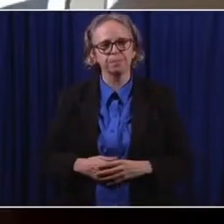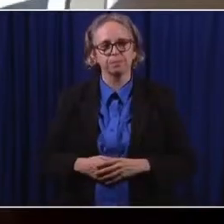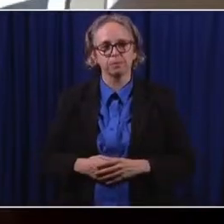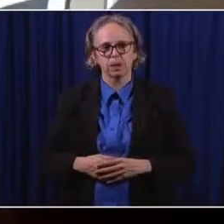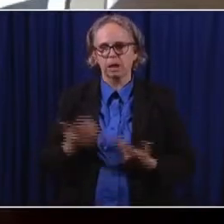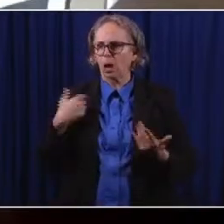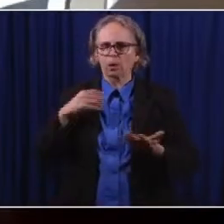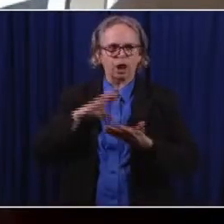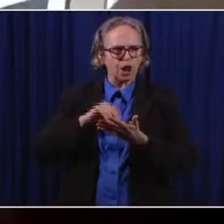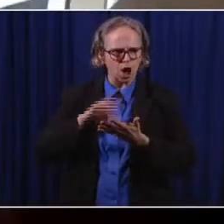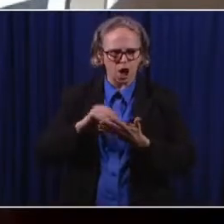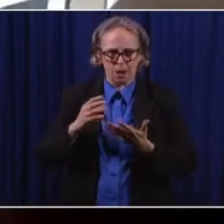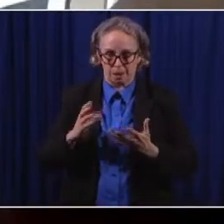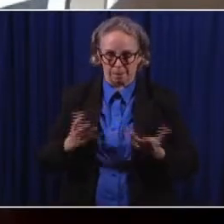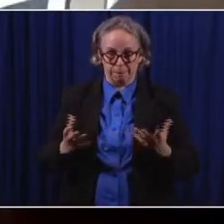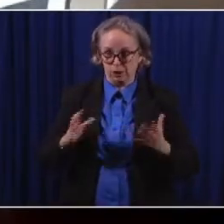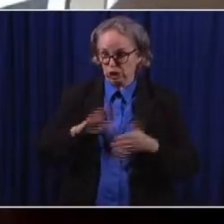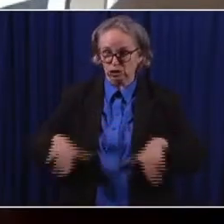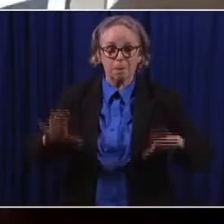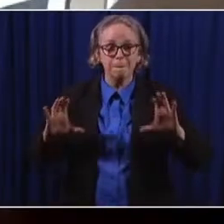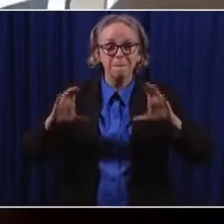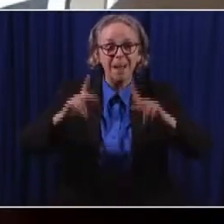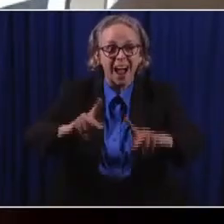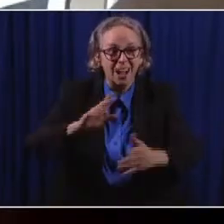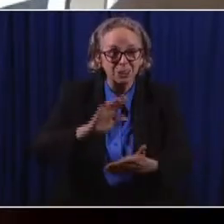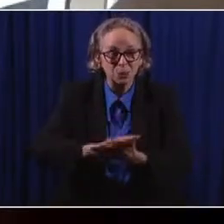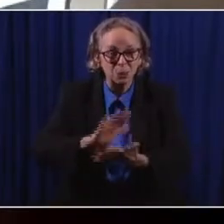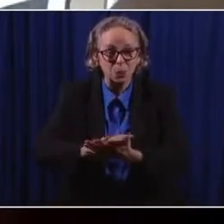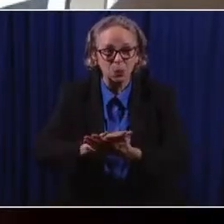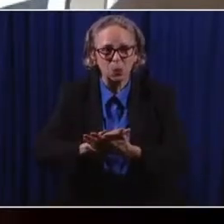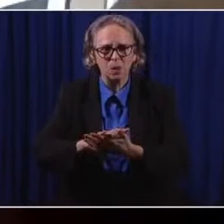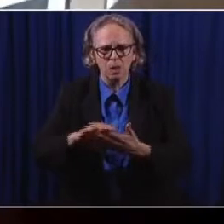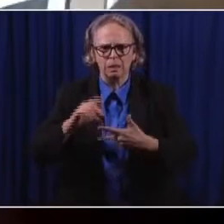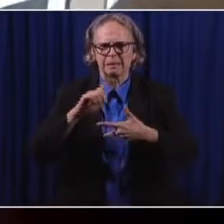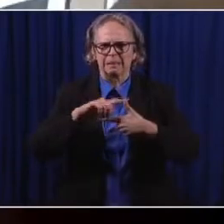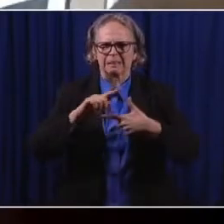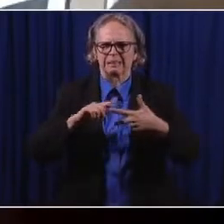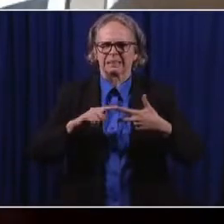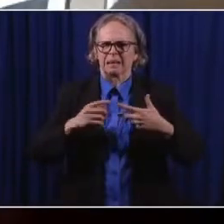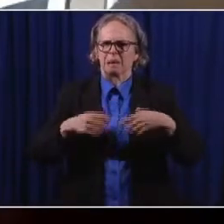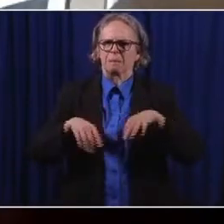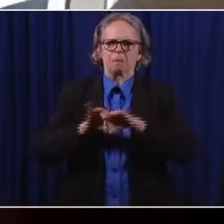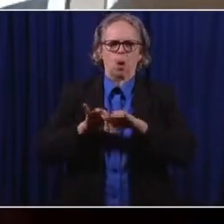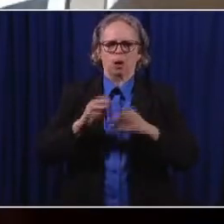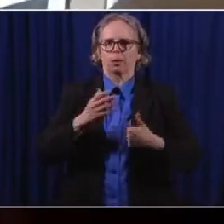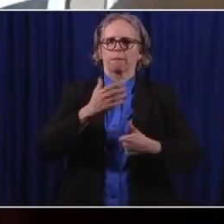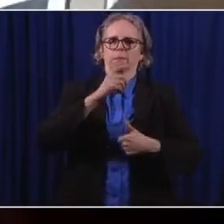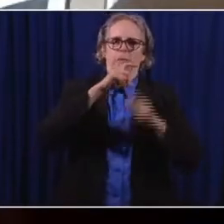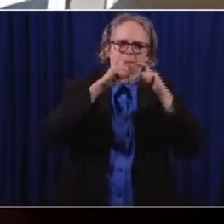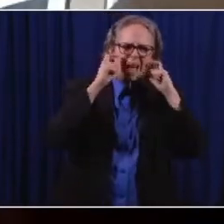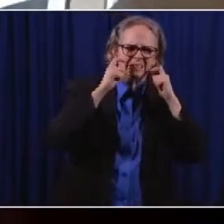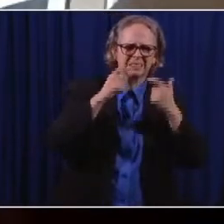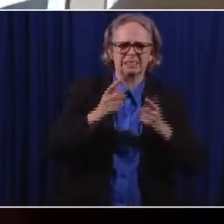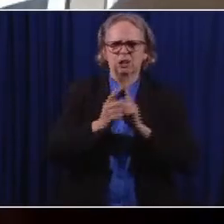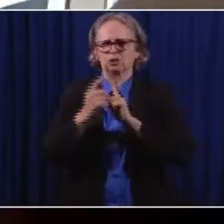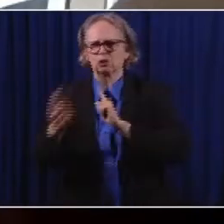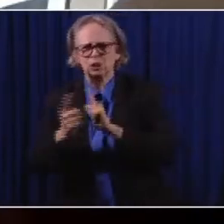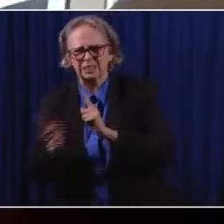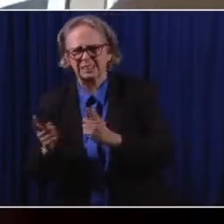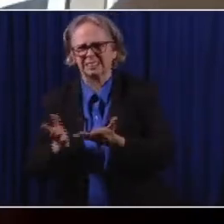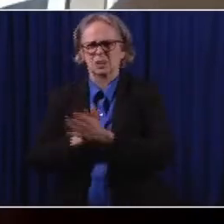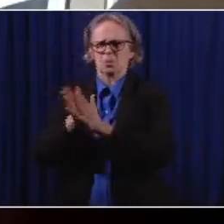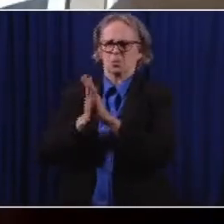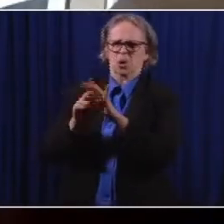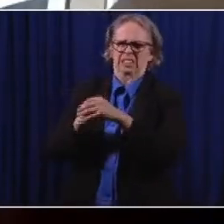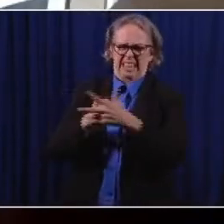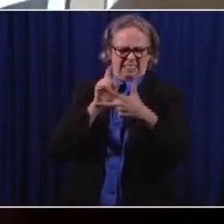we've discussed before, the safe practices of wearing a mask, keeping some distance, using hand hygiene, and cleaning surfaces, we know